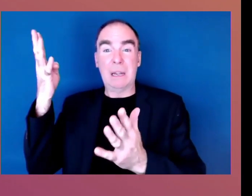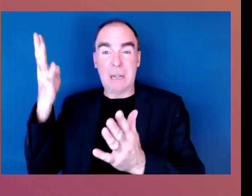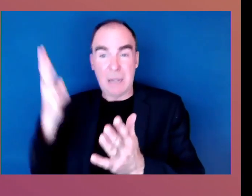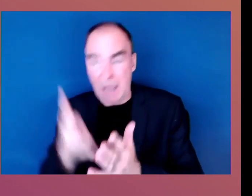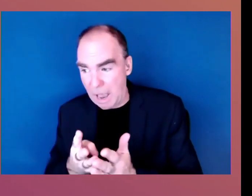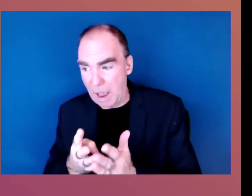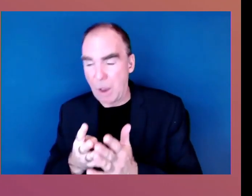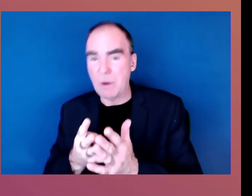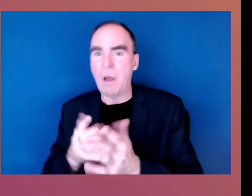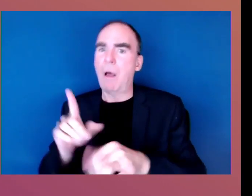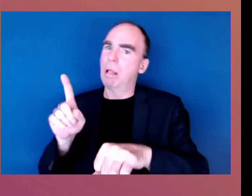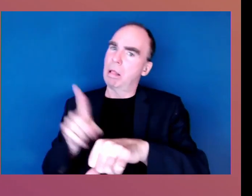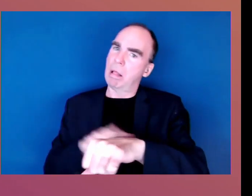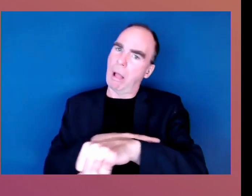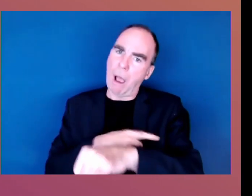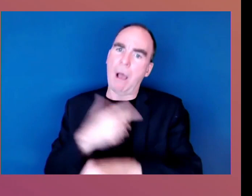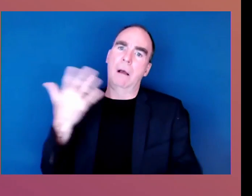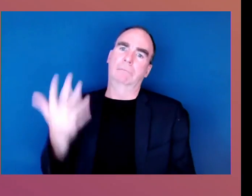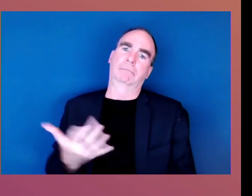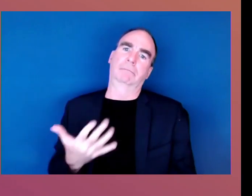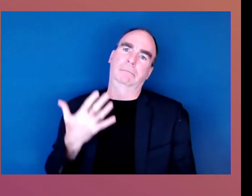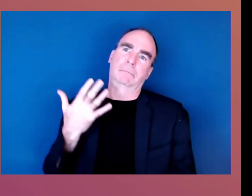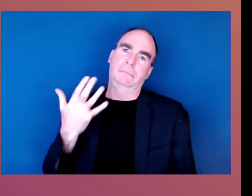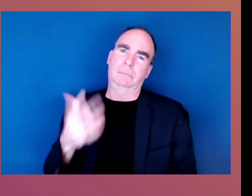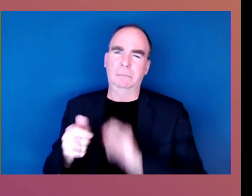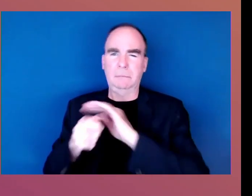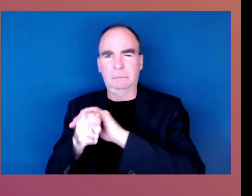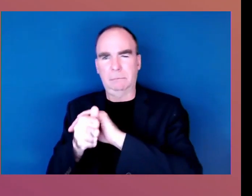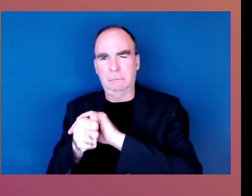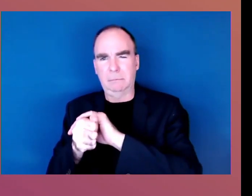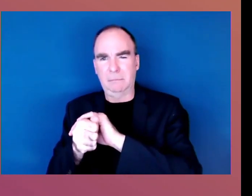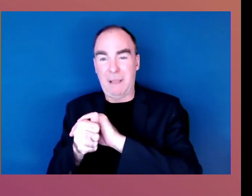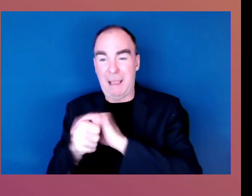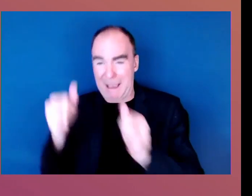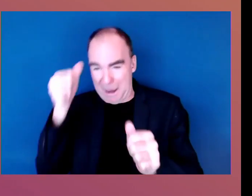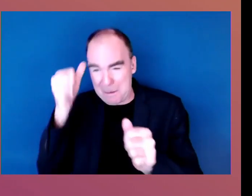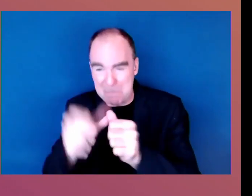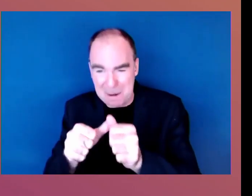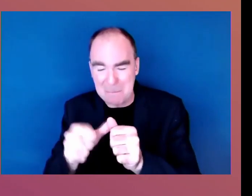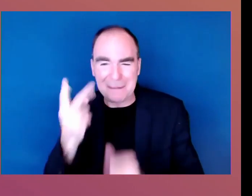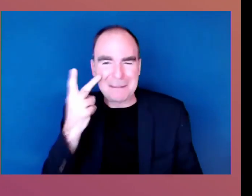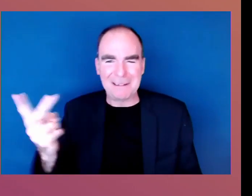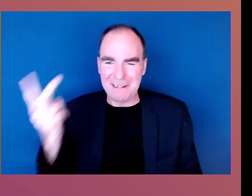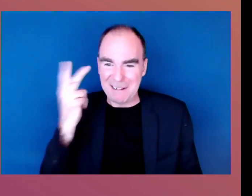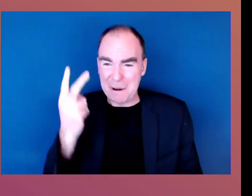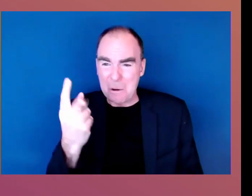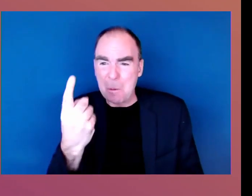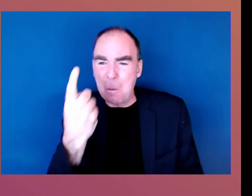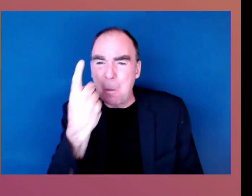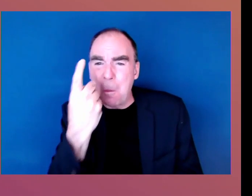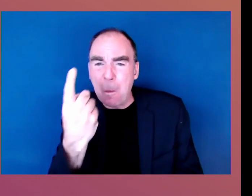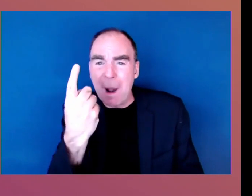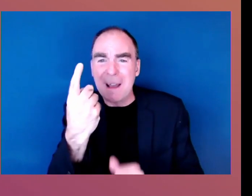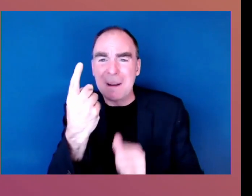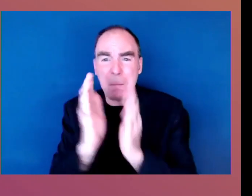took 1 hour to upload just one Braille book, but it worked. We are very proud